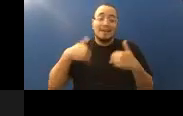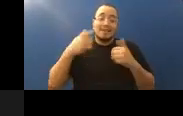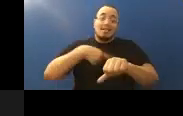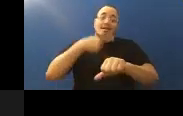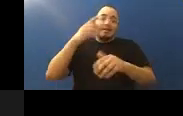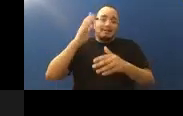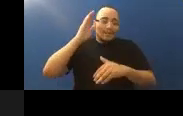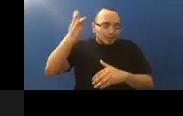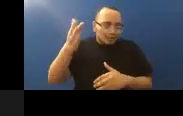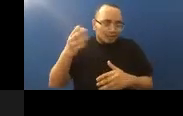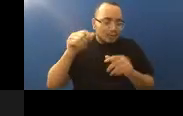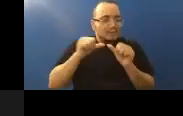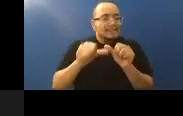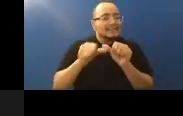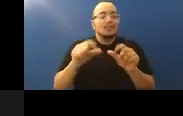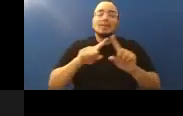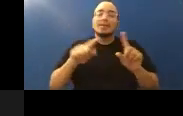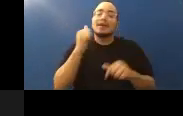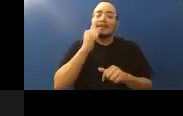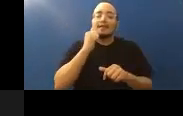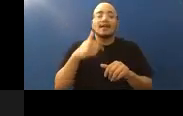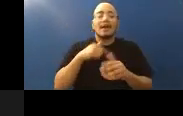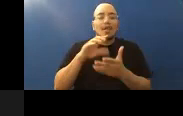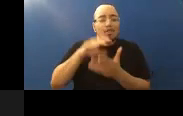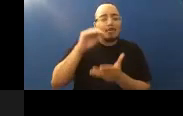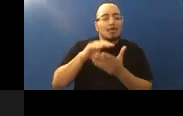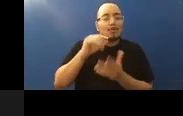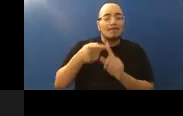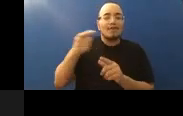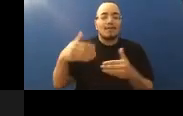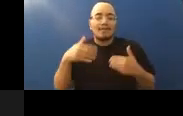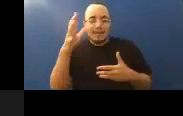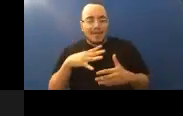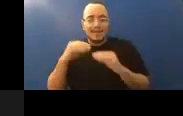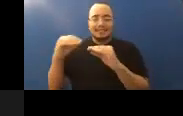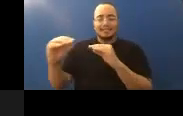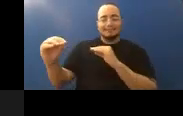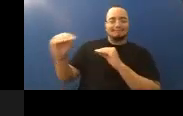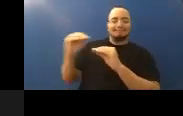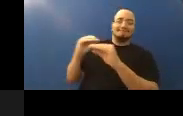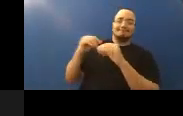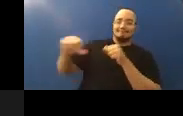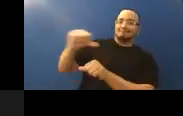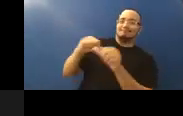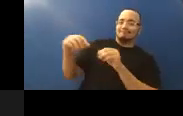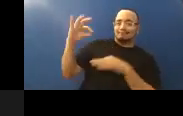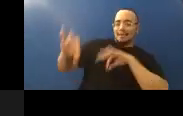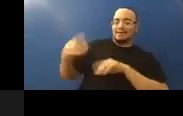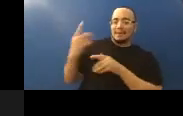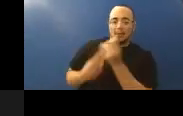every day I'm learning from the young men as well as I'm teaching them. I think I'll end there.